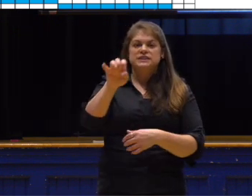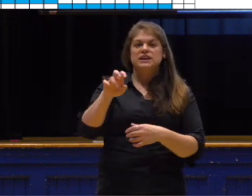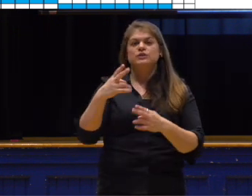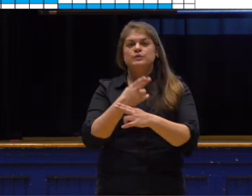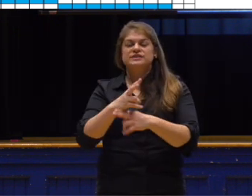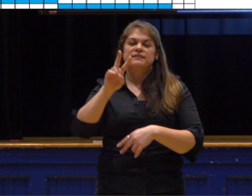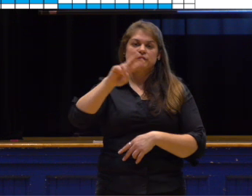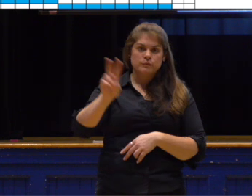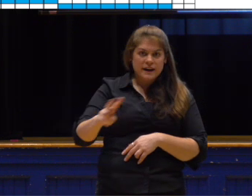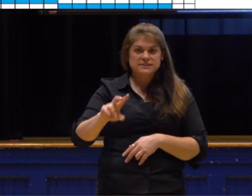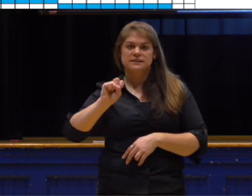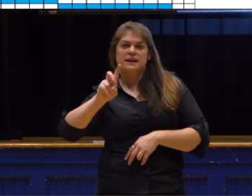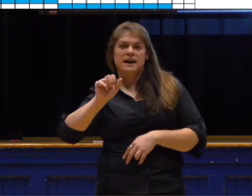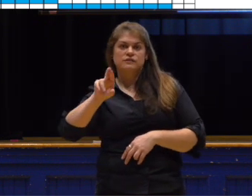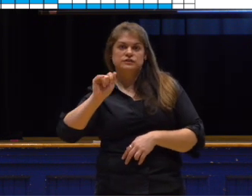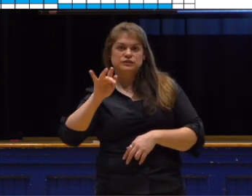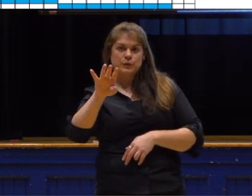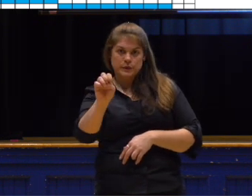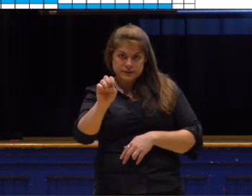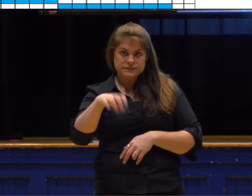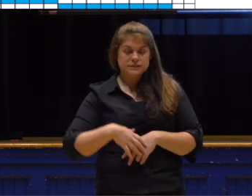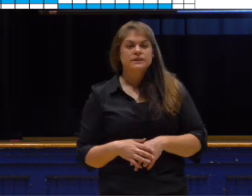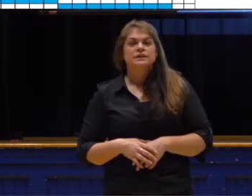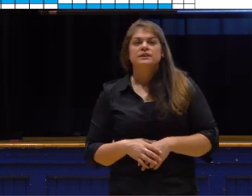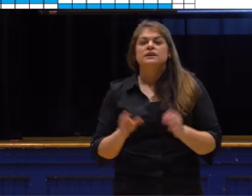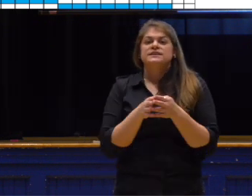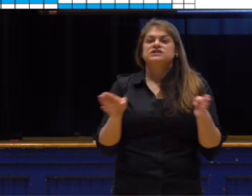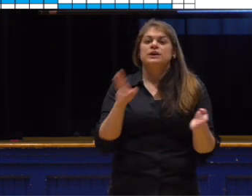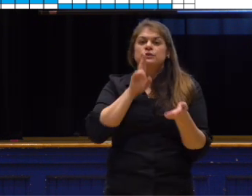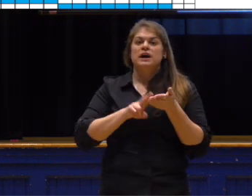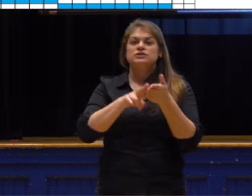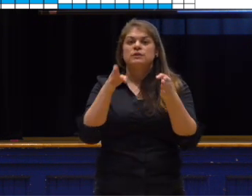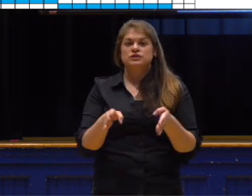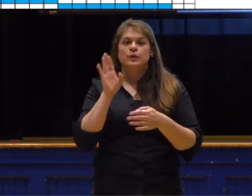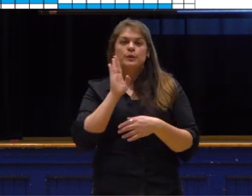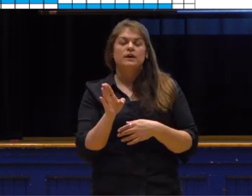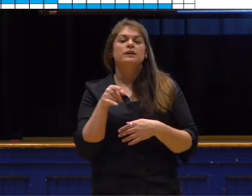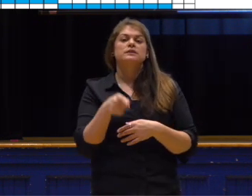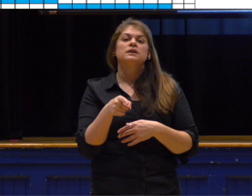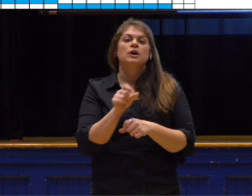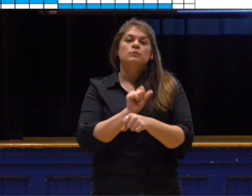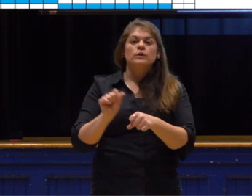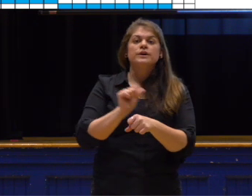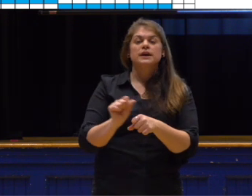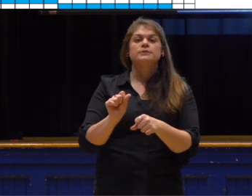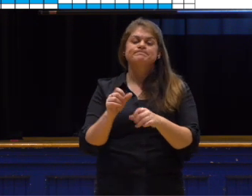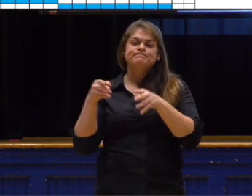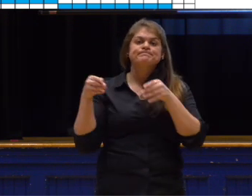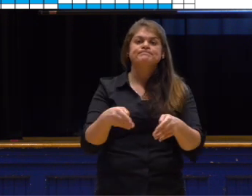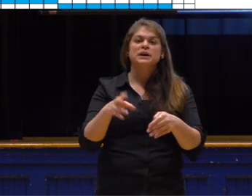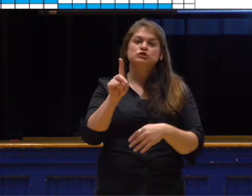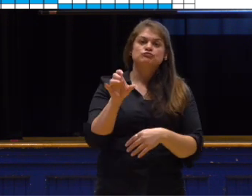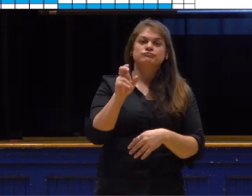Eversource. The general contractor will be doing primarily drainage work, which